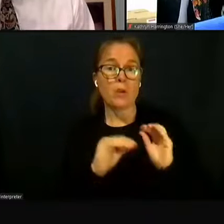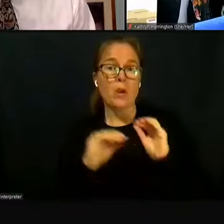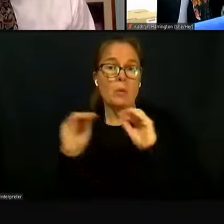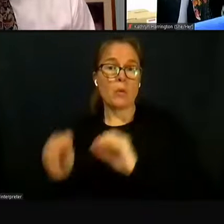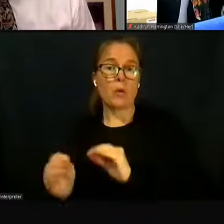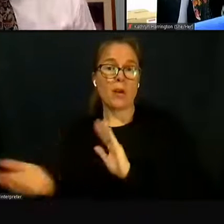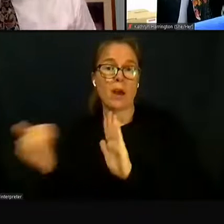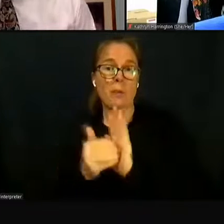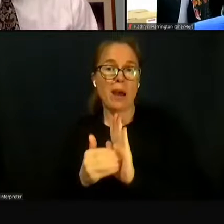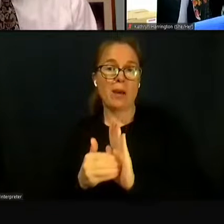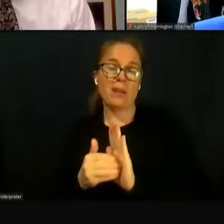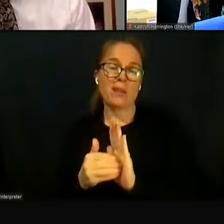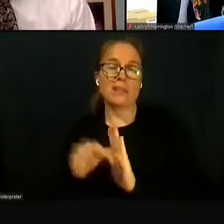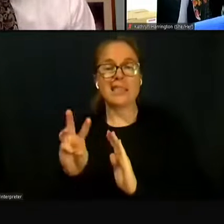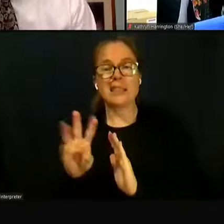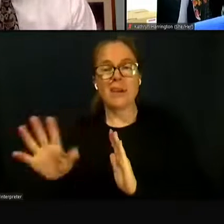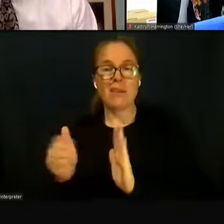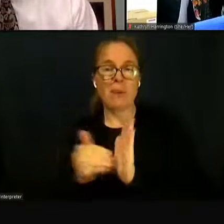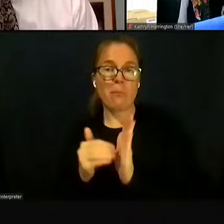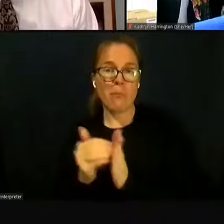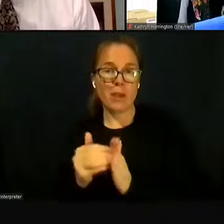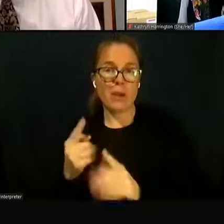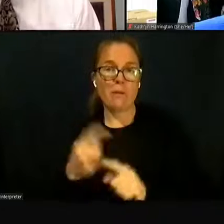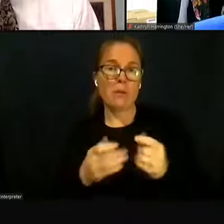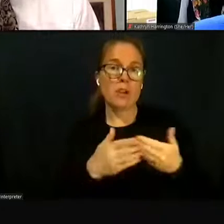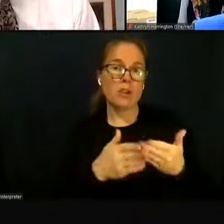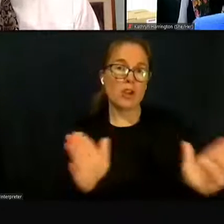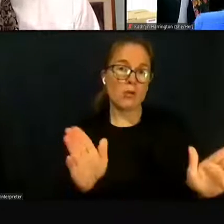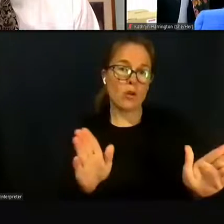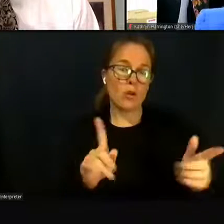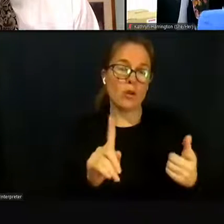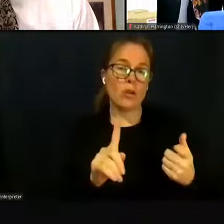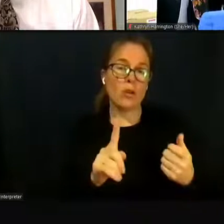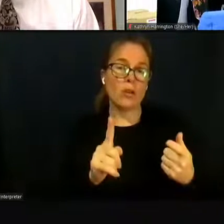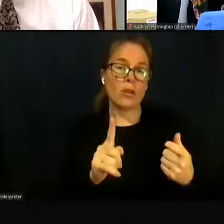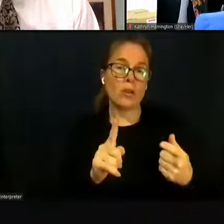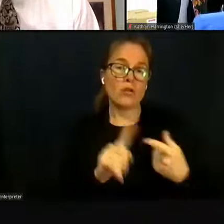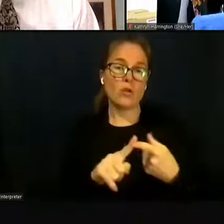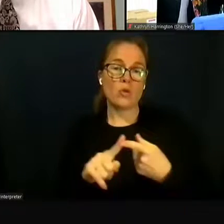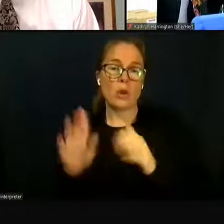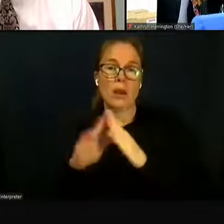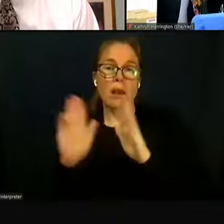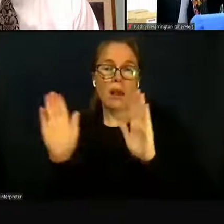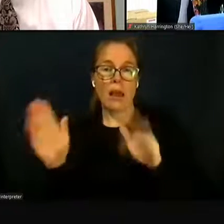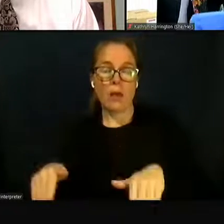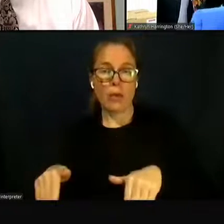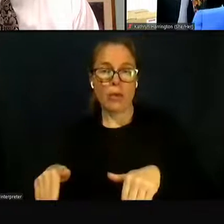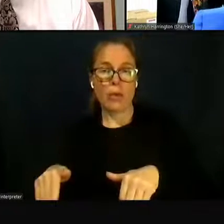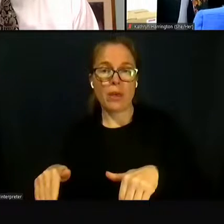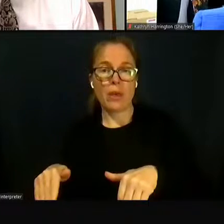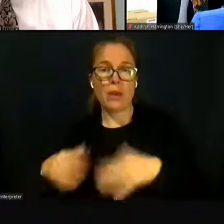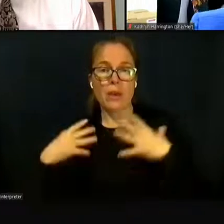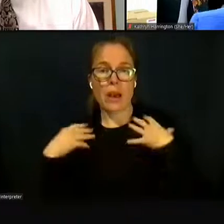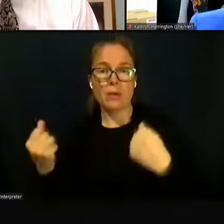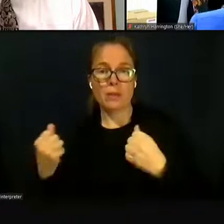65 million of the general fund from public safety Sheriff's Office into the health, housing, and human services budget for